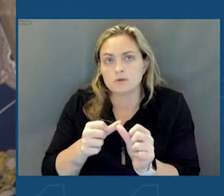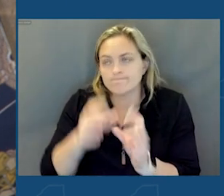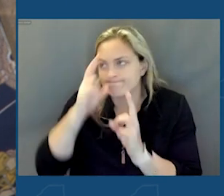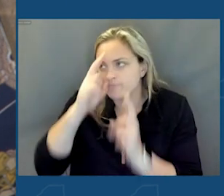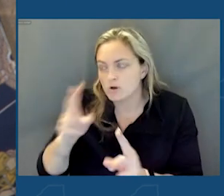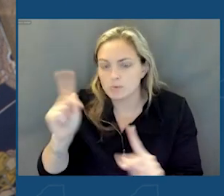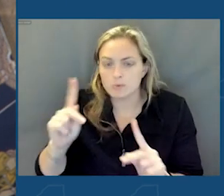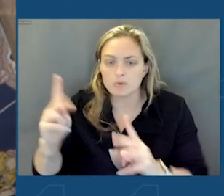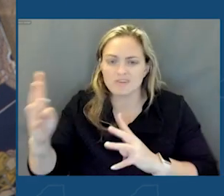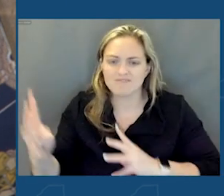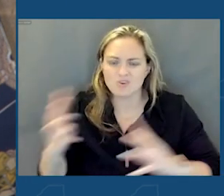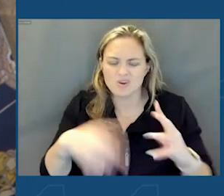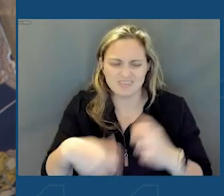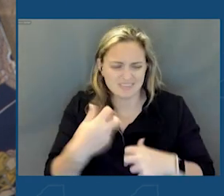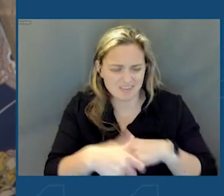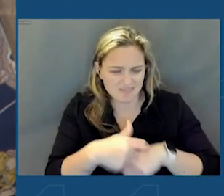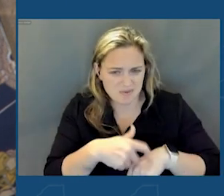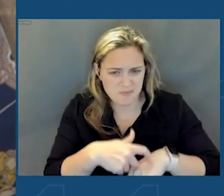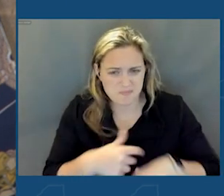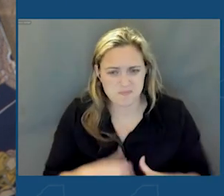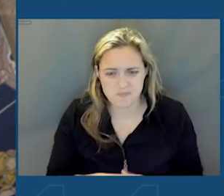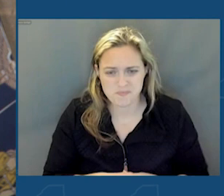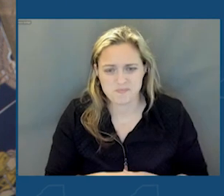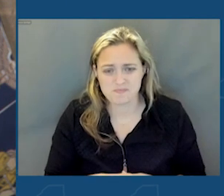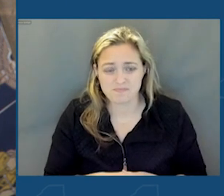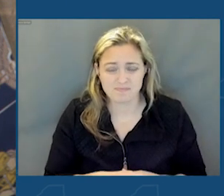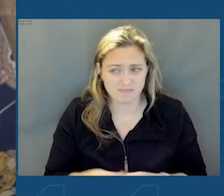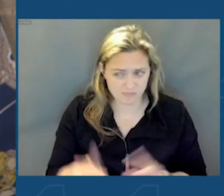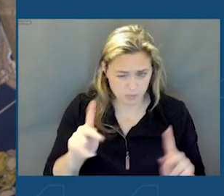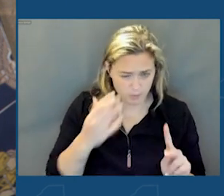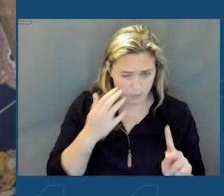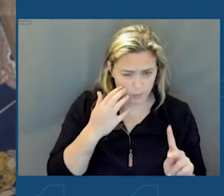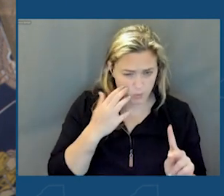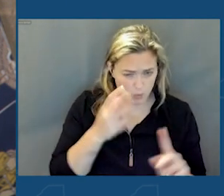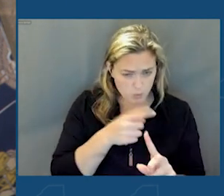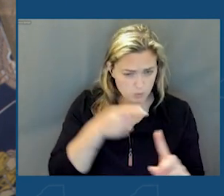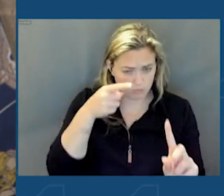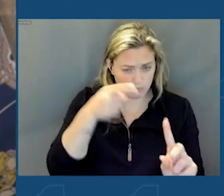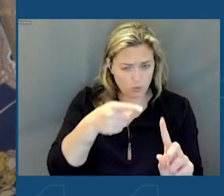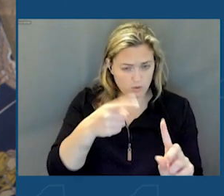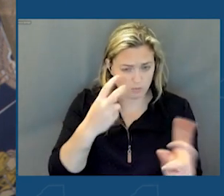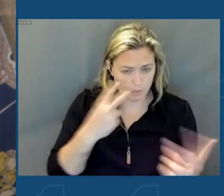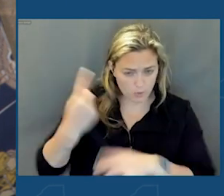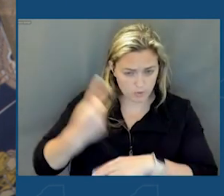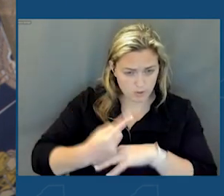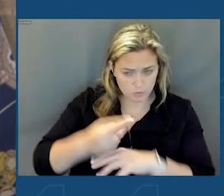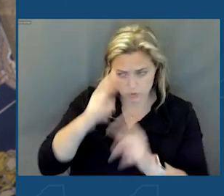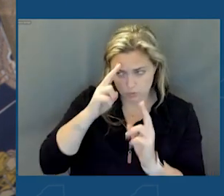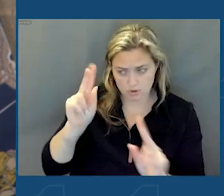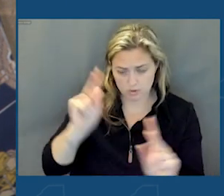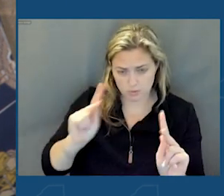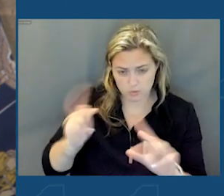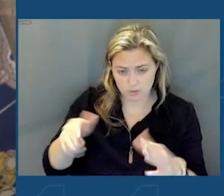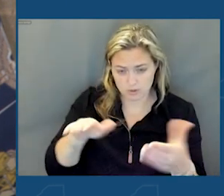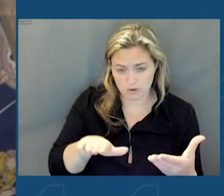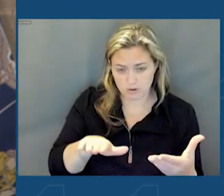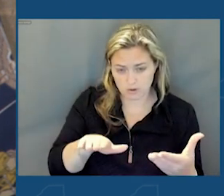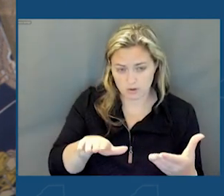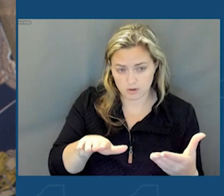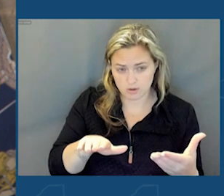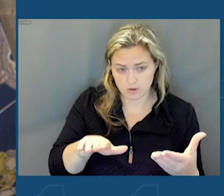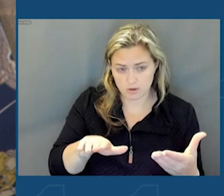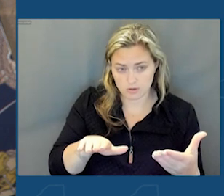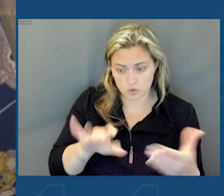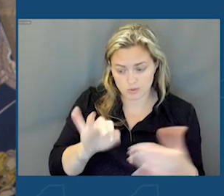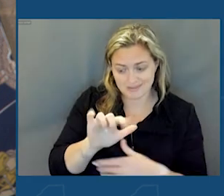very difficult time in our nation. I don't know if people know, the whole purpose of Memorial Day was to honor those who died during the Civil